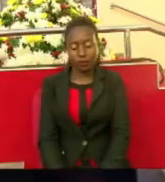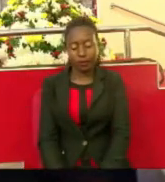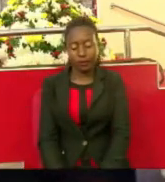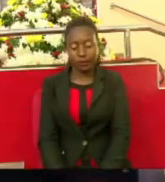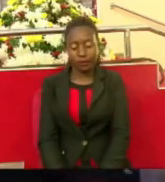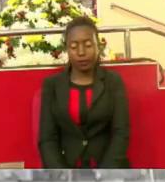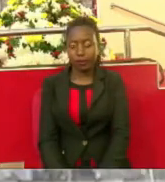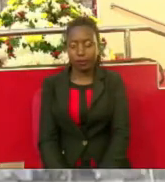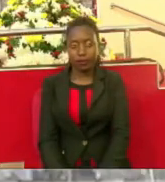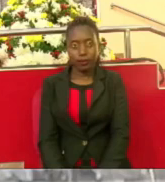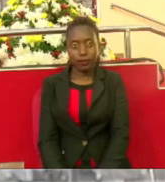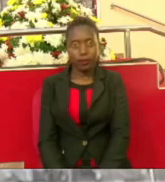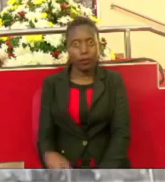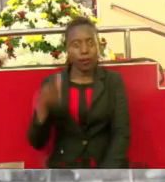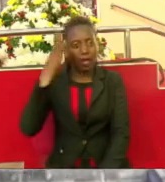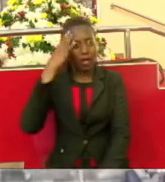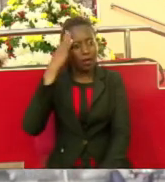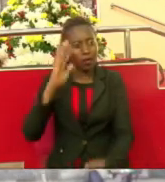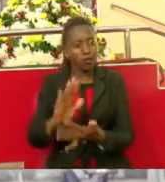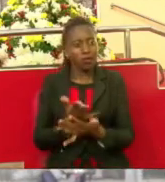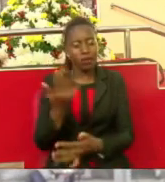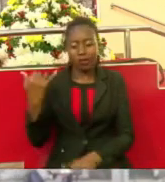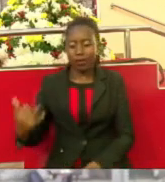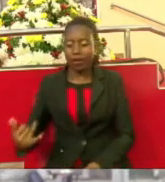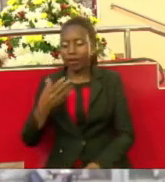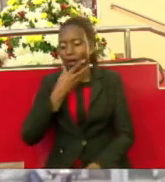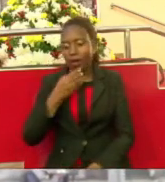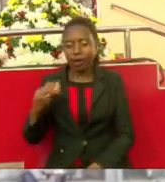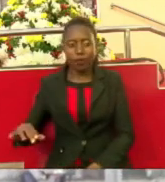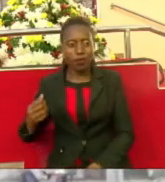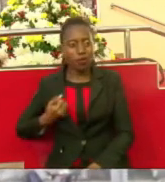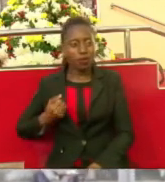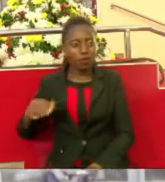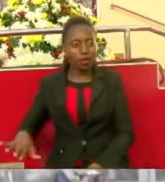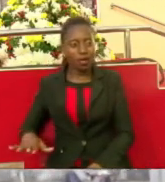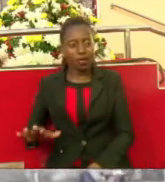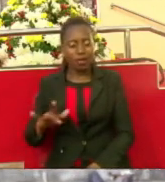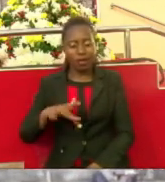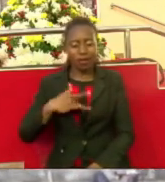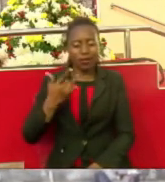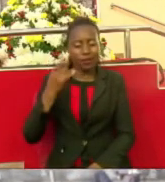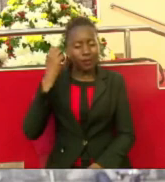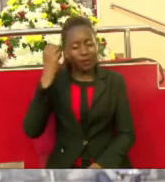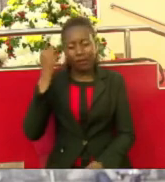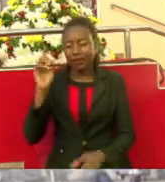I know some of us could be the young boys and the young girls who feel misunderstood.